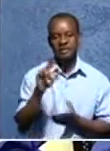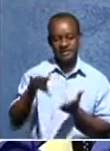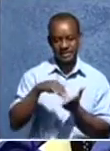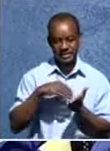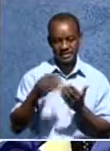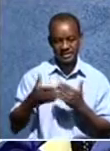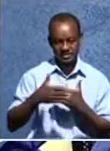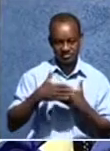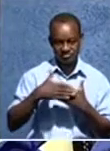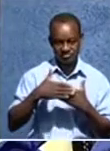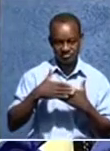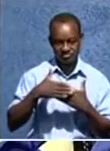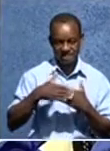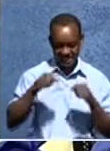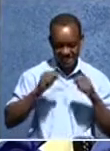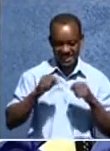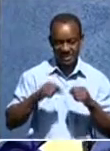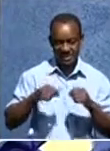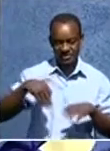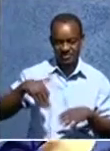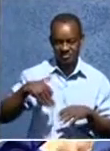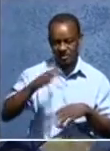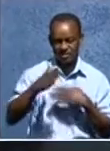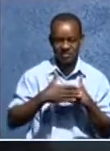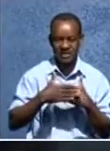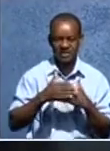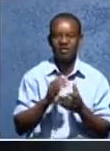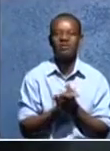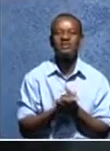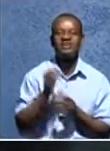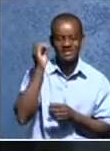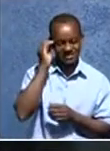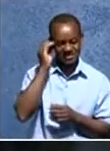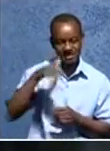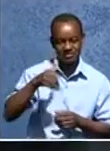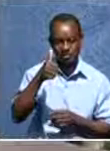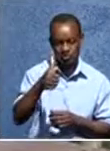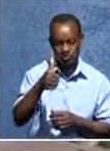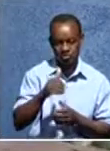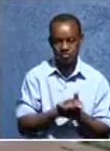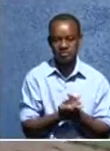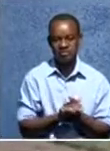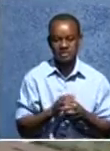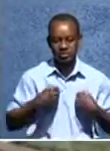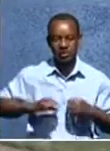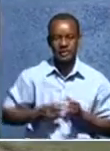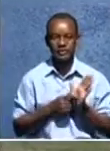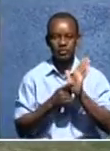would basically only happen if they really have a good stay here. So our aim and our objective is to make people so happy and